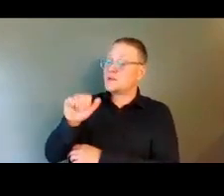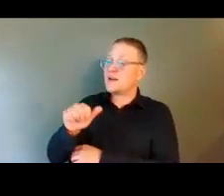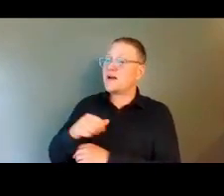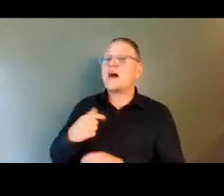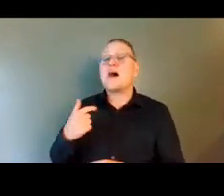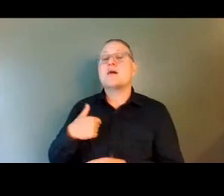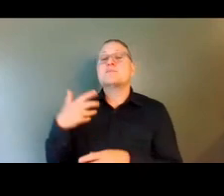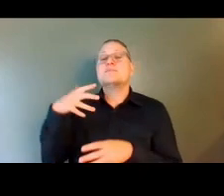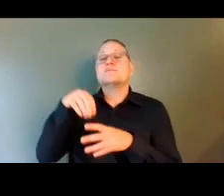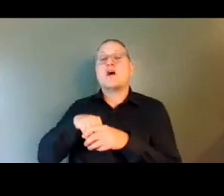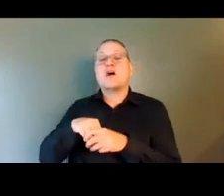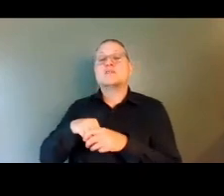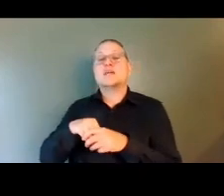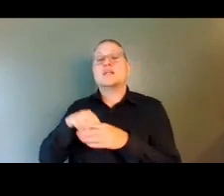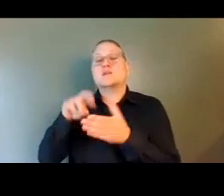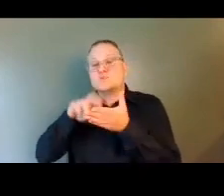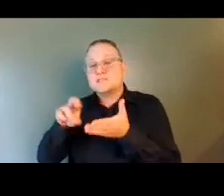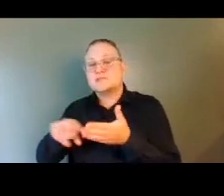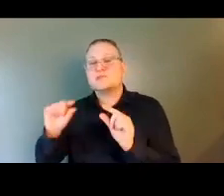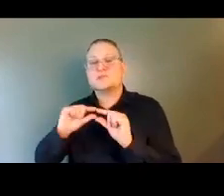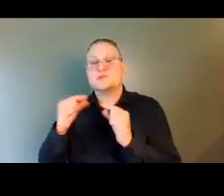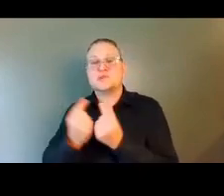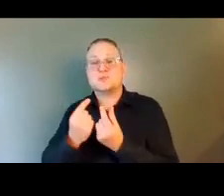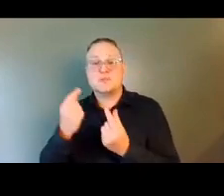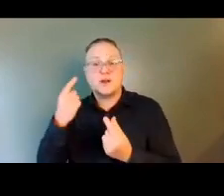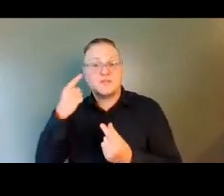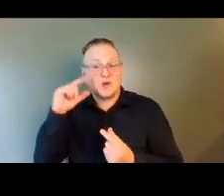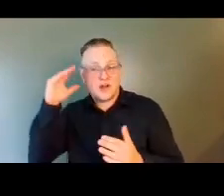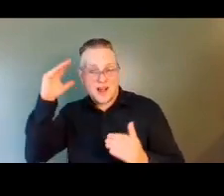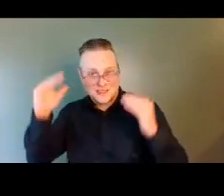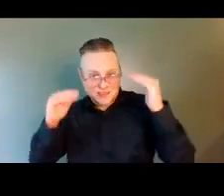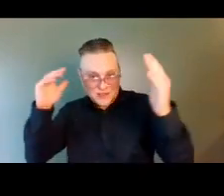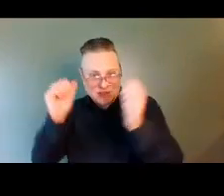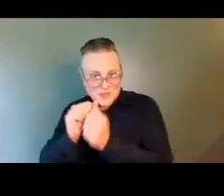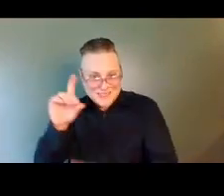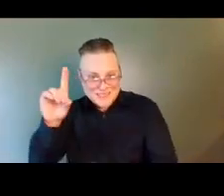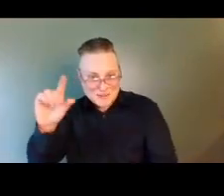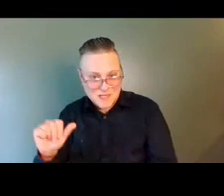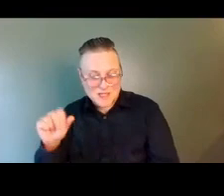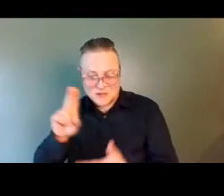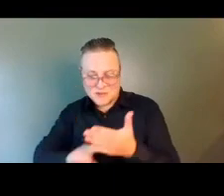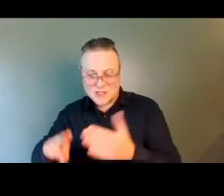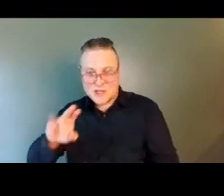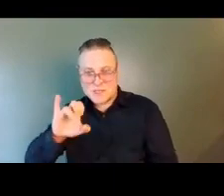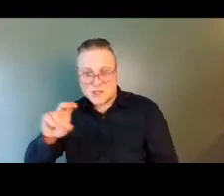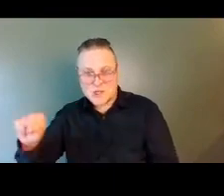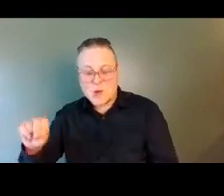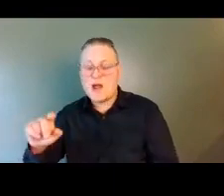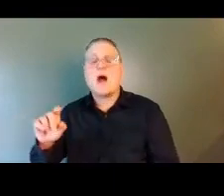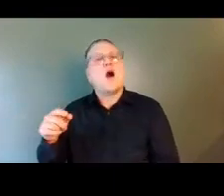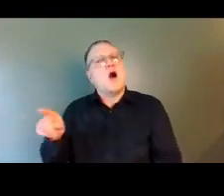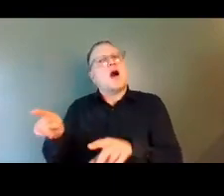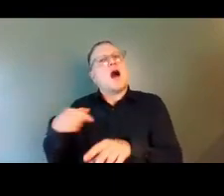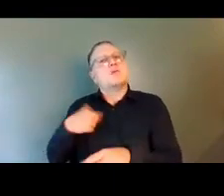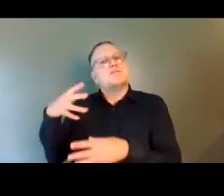Human Services. I just gave up, we're the founding co-chairs, myself and Peter Berwaltis, who is also a graduate of the